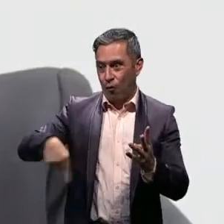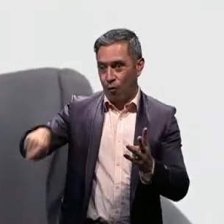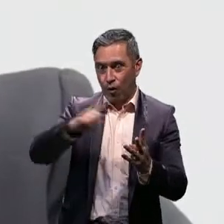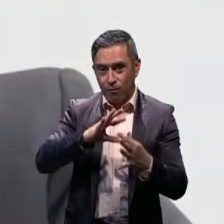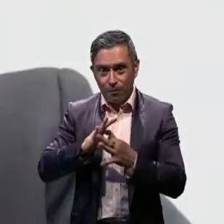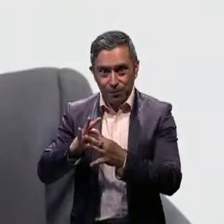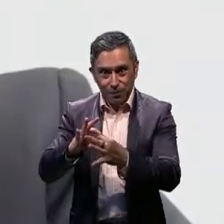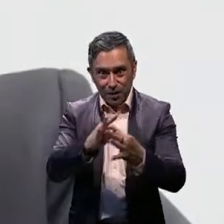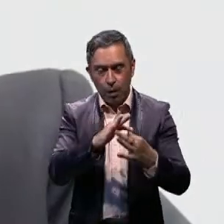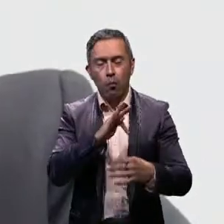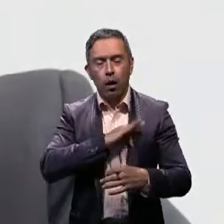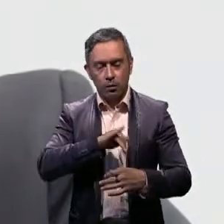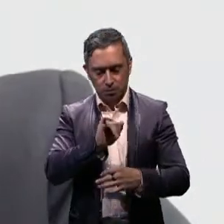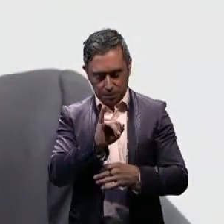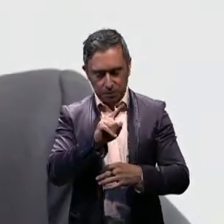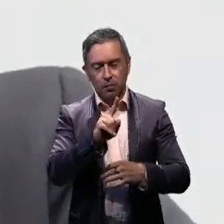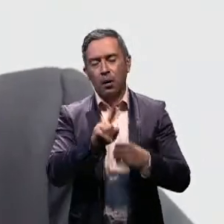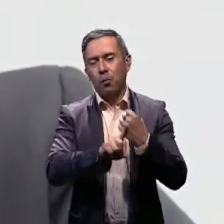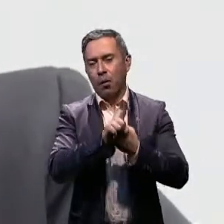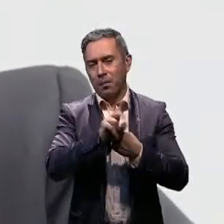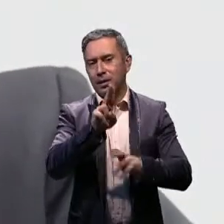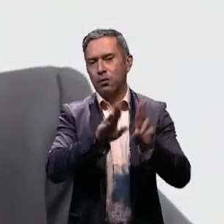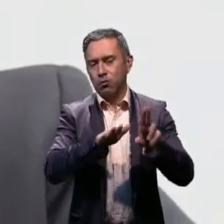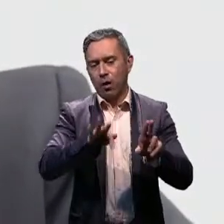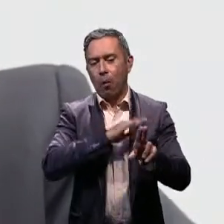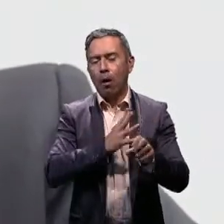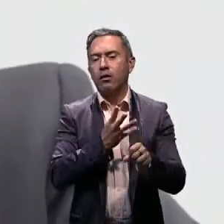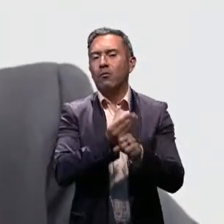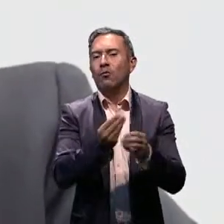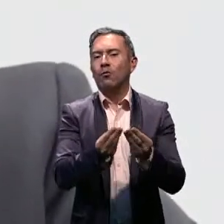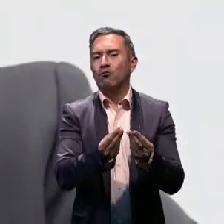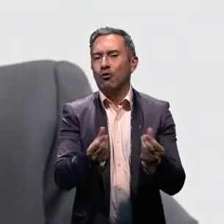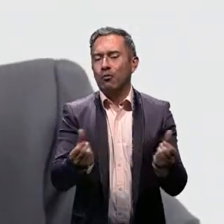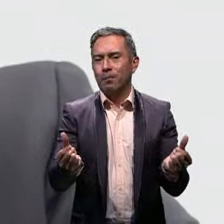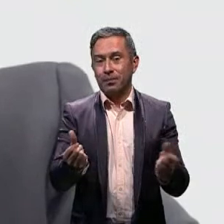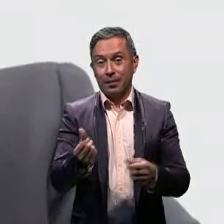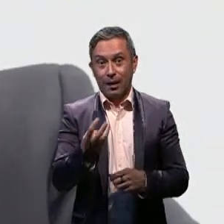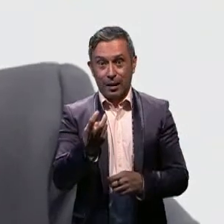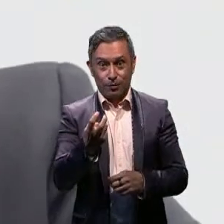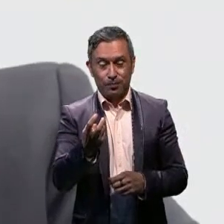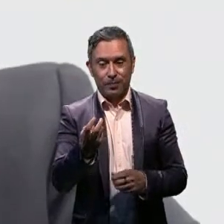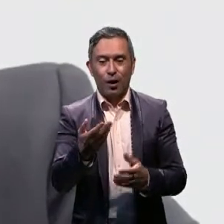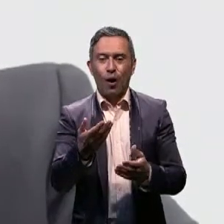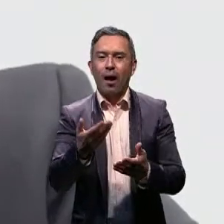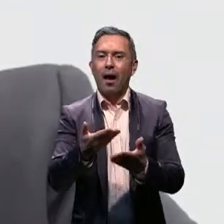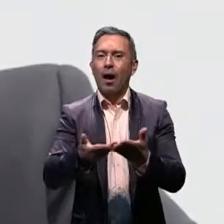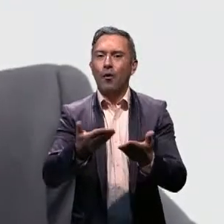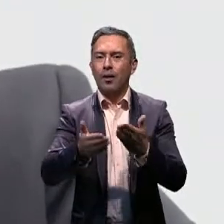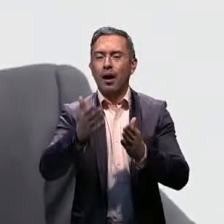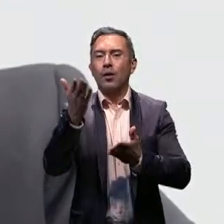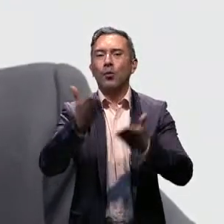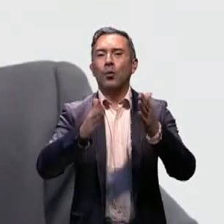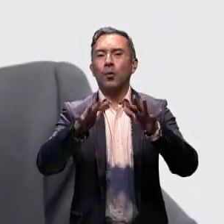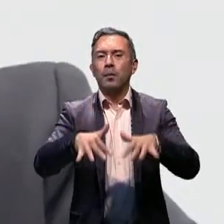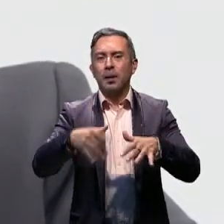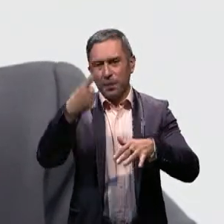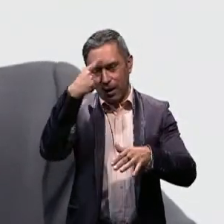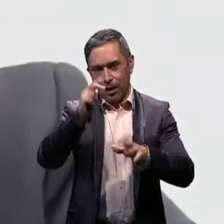together we all can decrease the issues of democracy. That's the spirit of